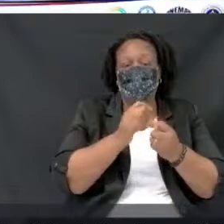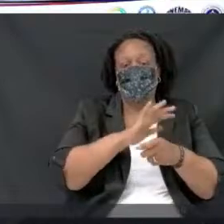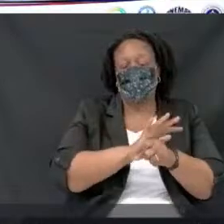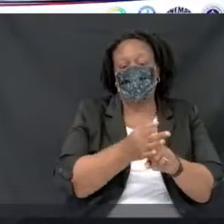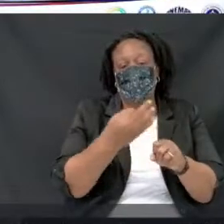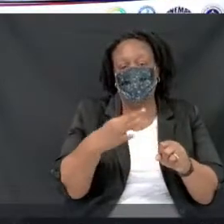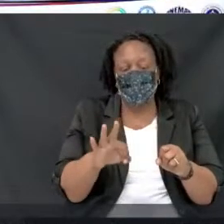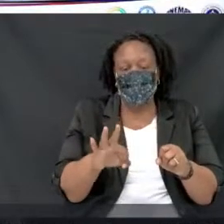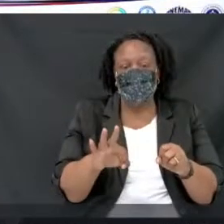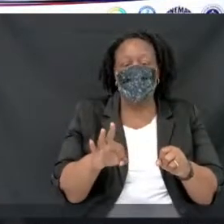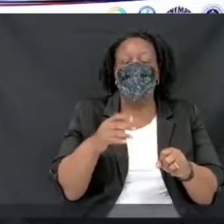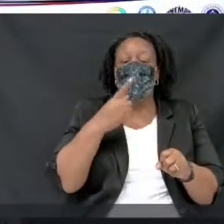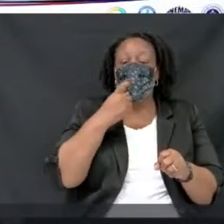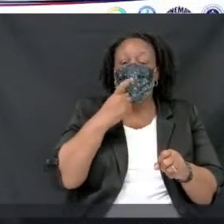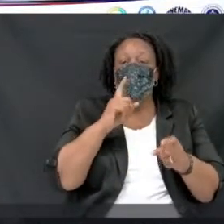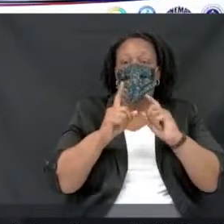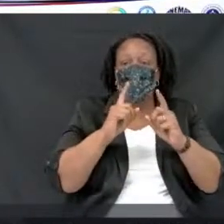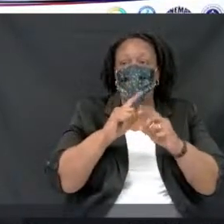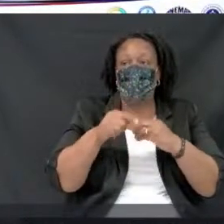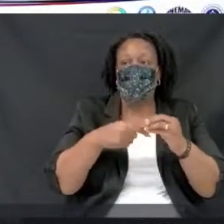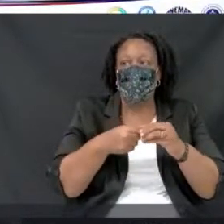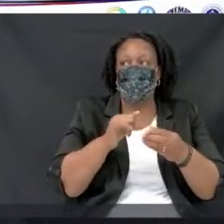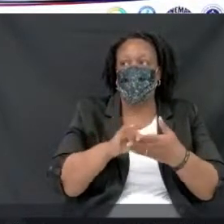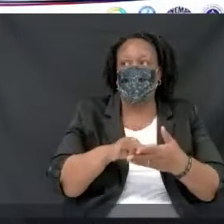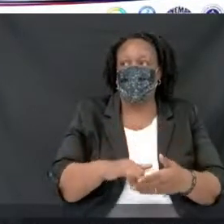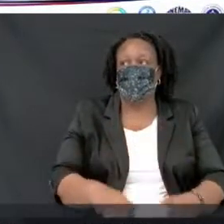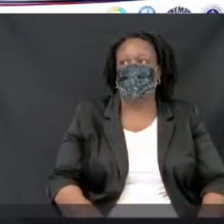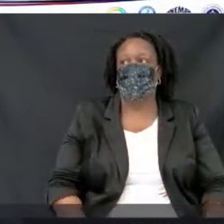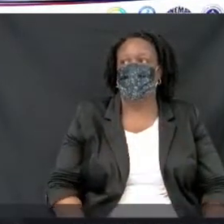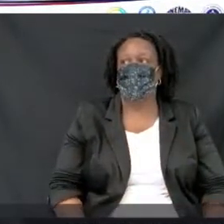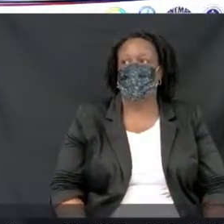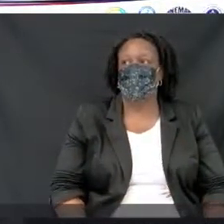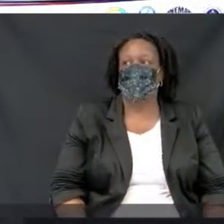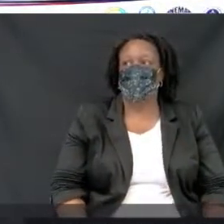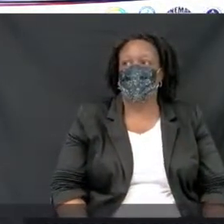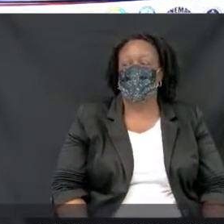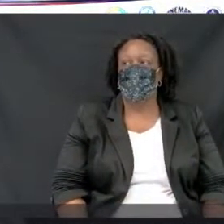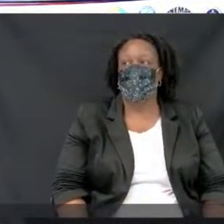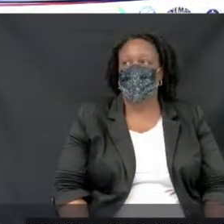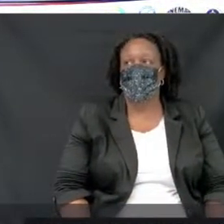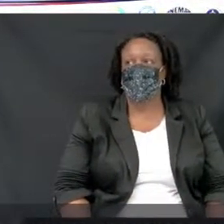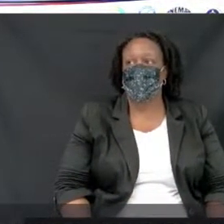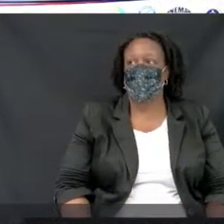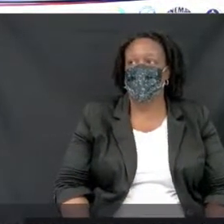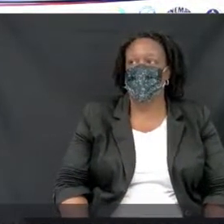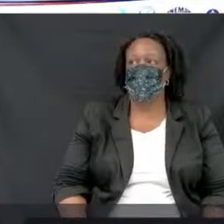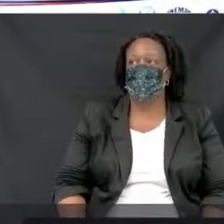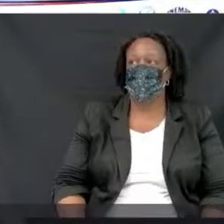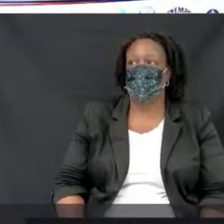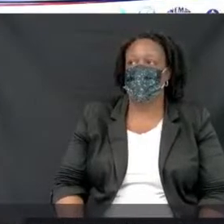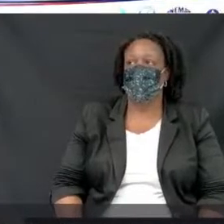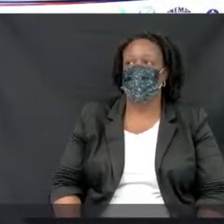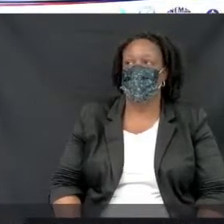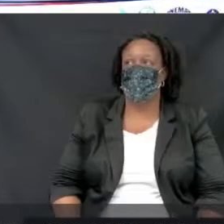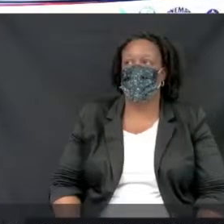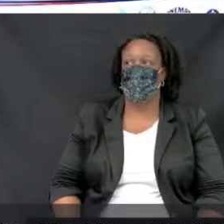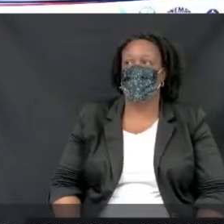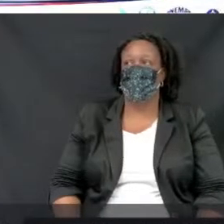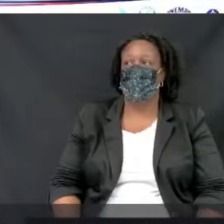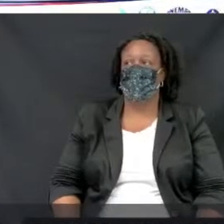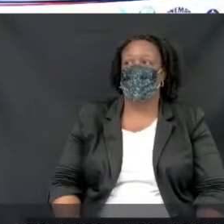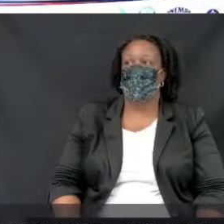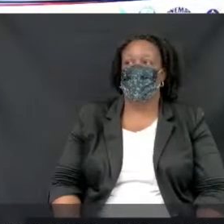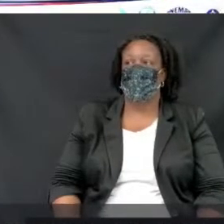by the citizens, because they speak for the citizens and residents of this country at times. So, Mr. Williams, that is my